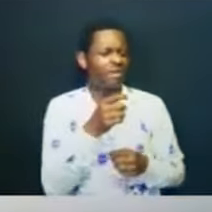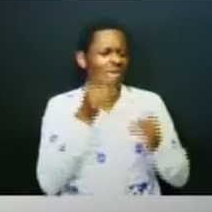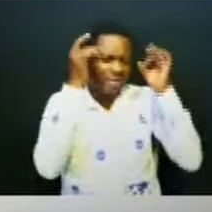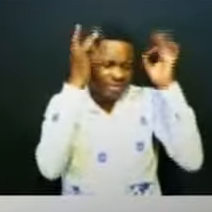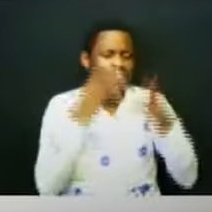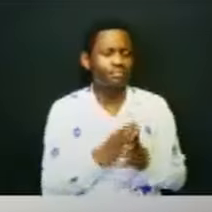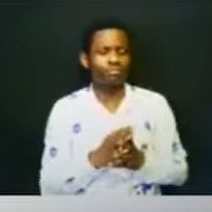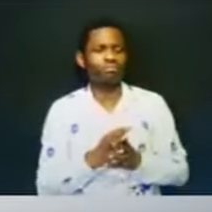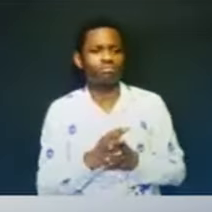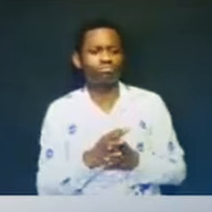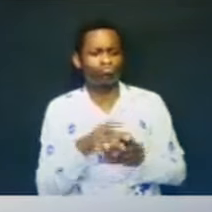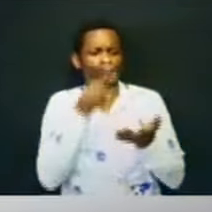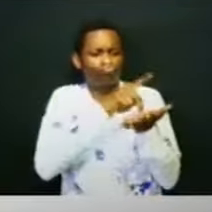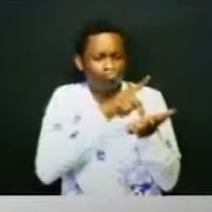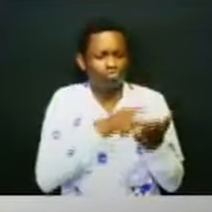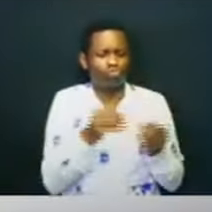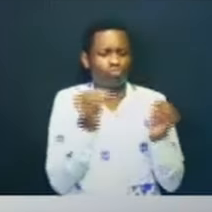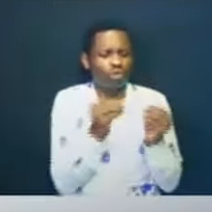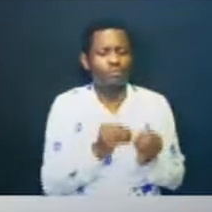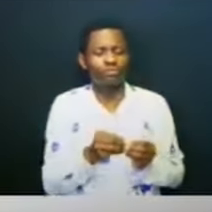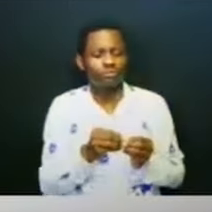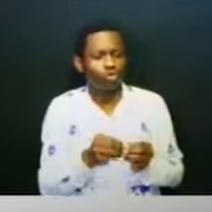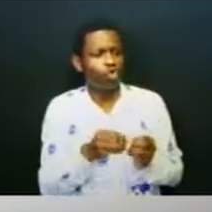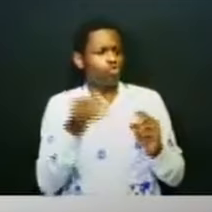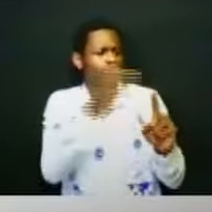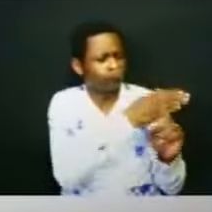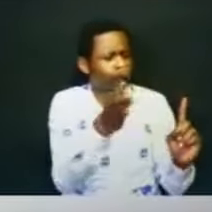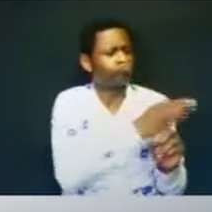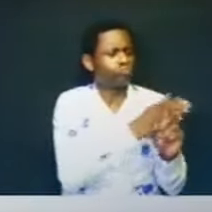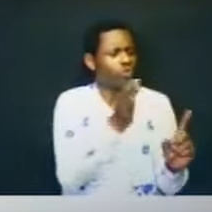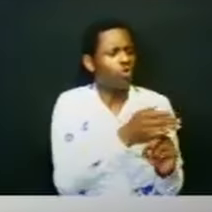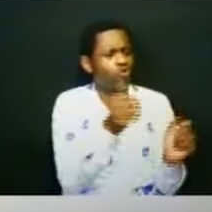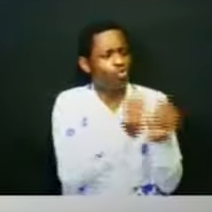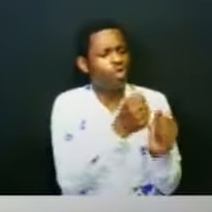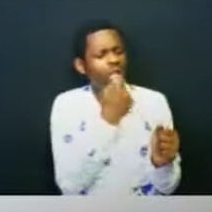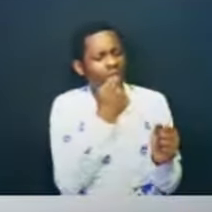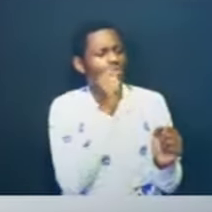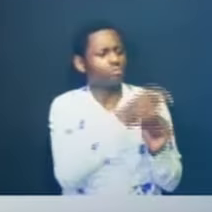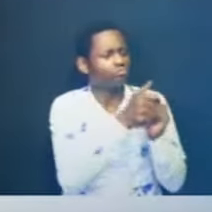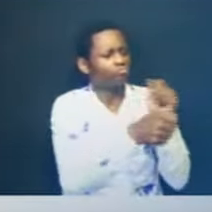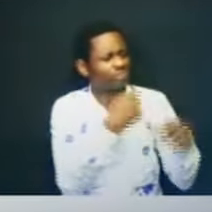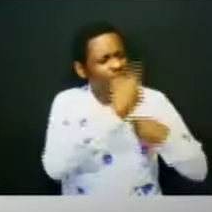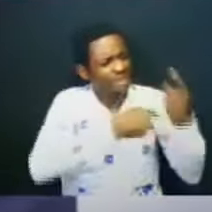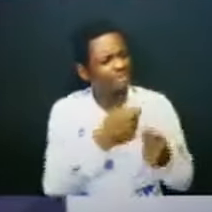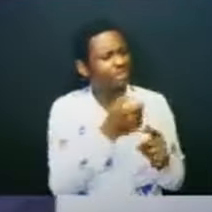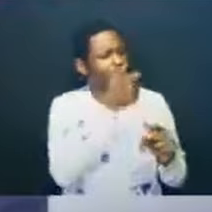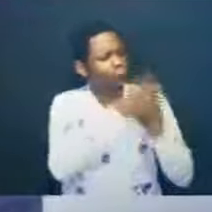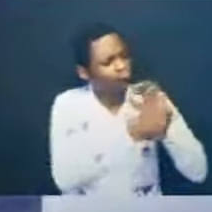tongues. They inflict injury with their tongue. So if someone is